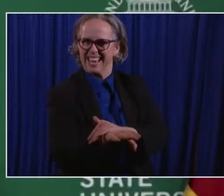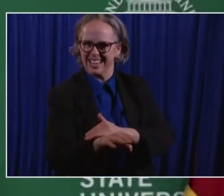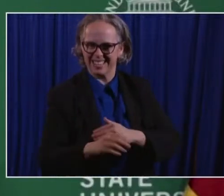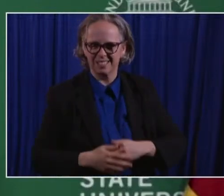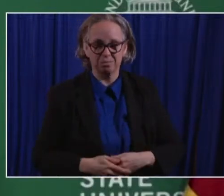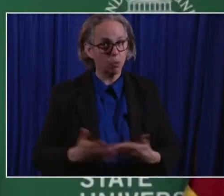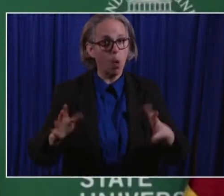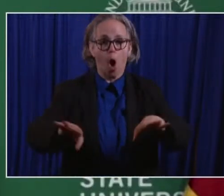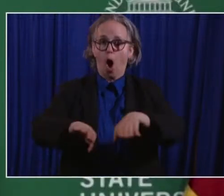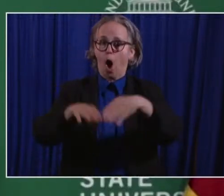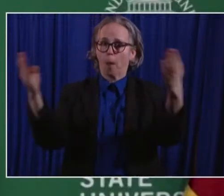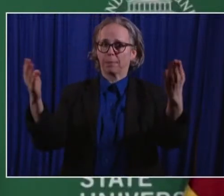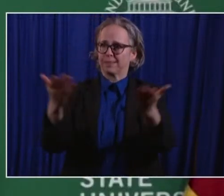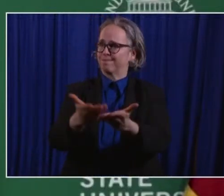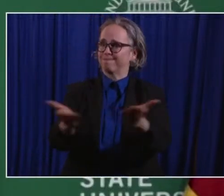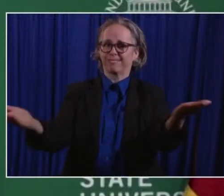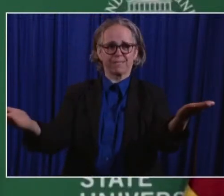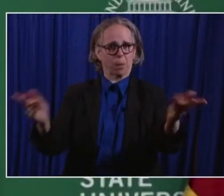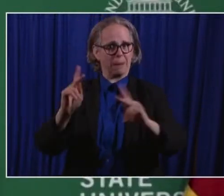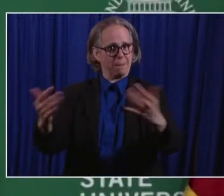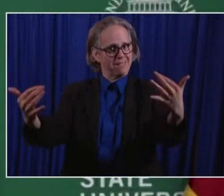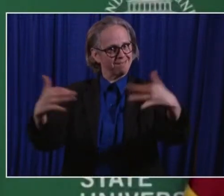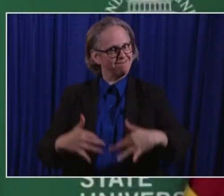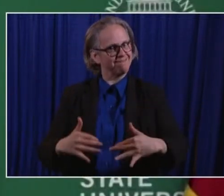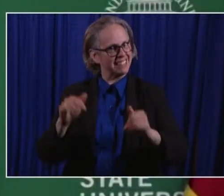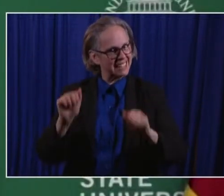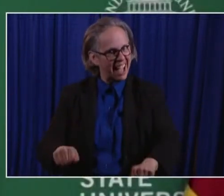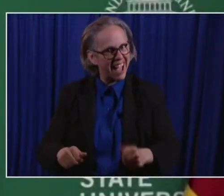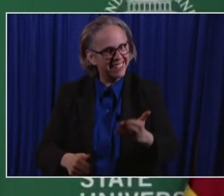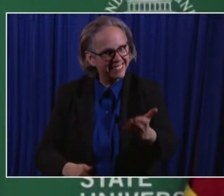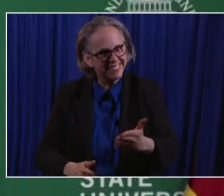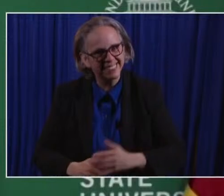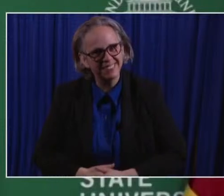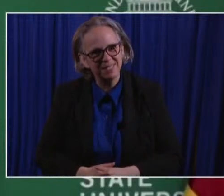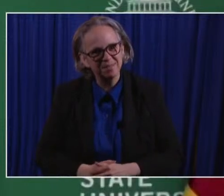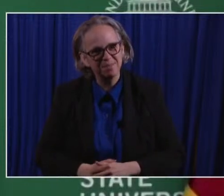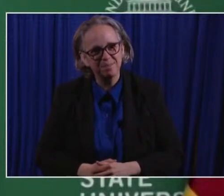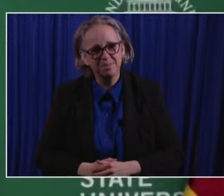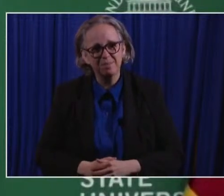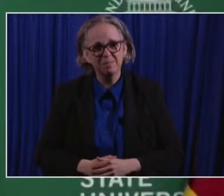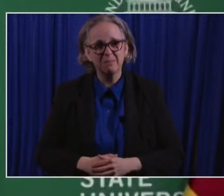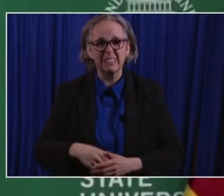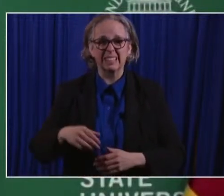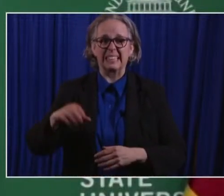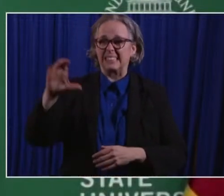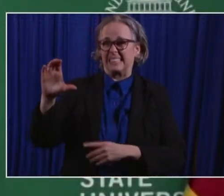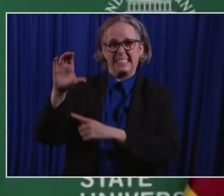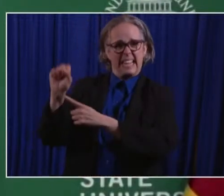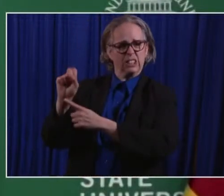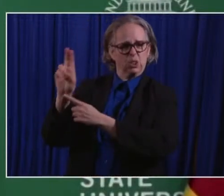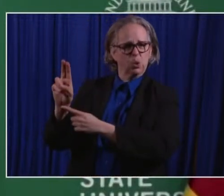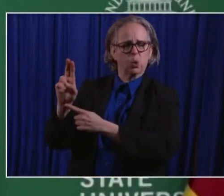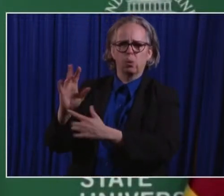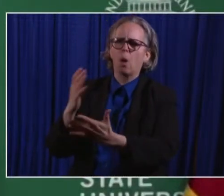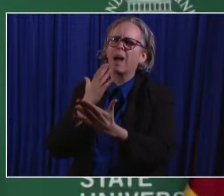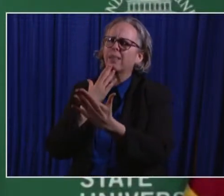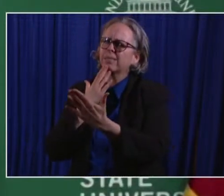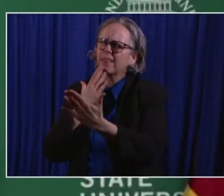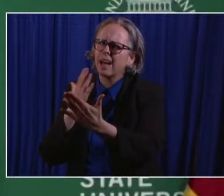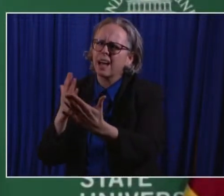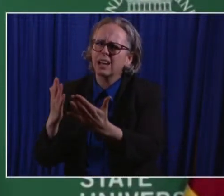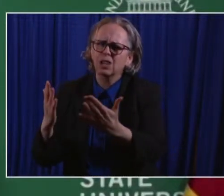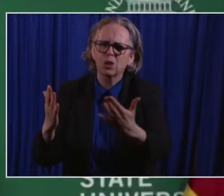We're certainly very grateful for Cleveland State University for hosting this. This has been a